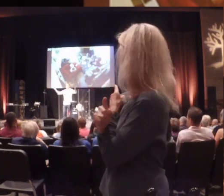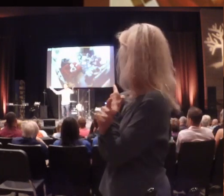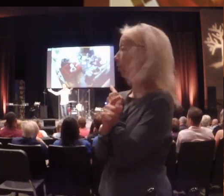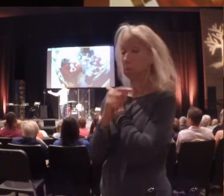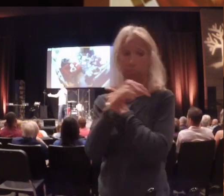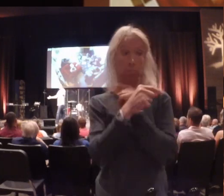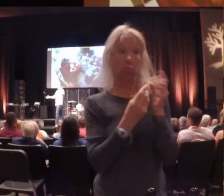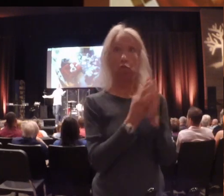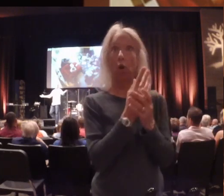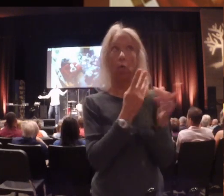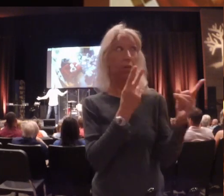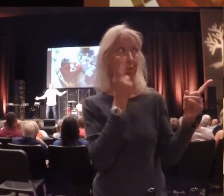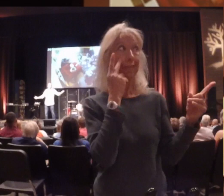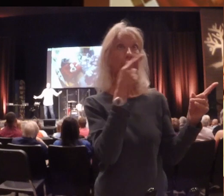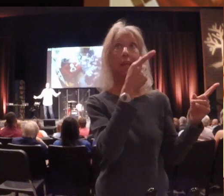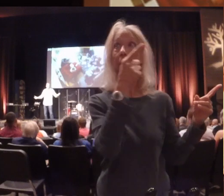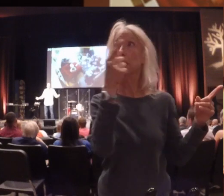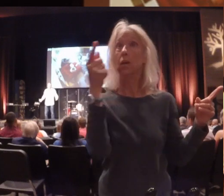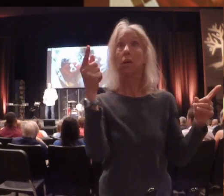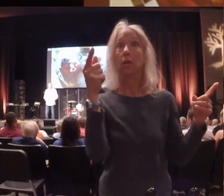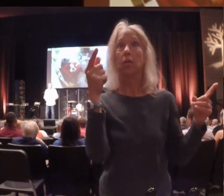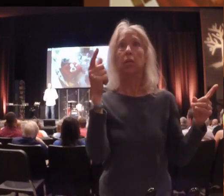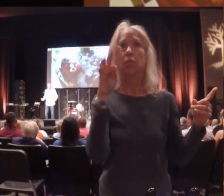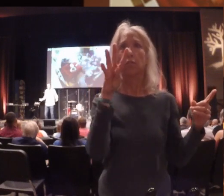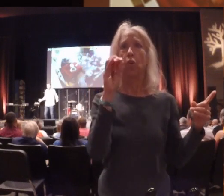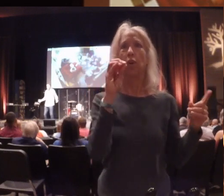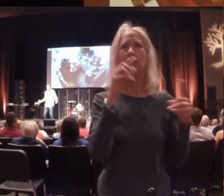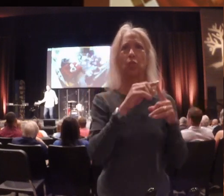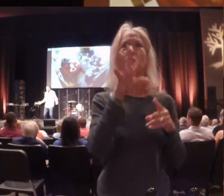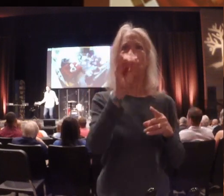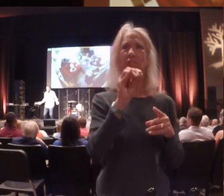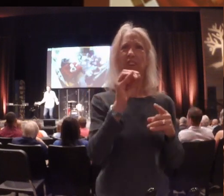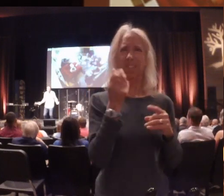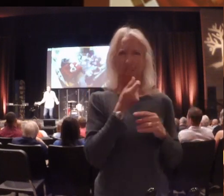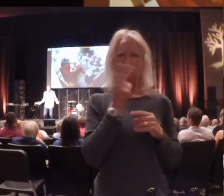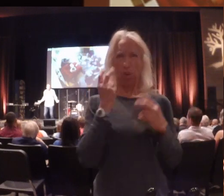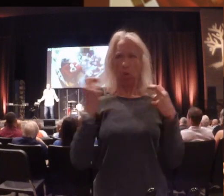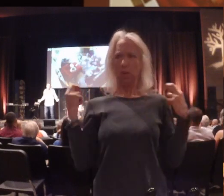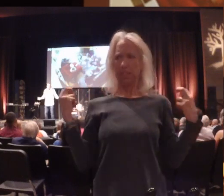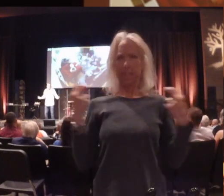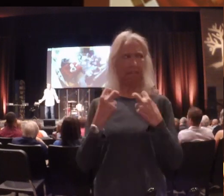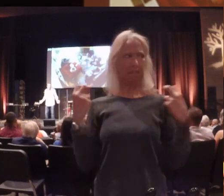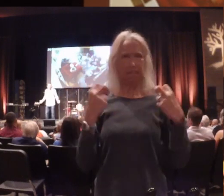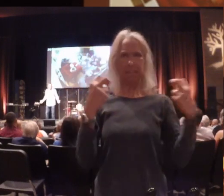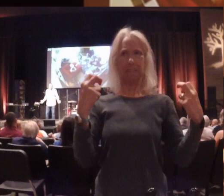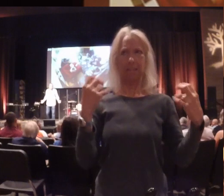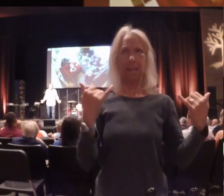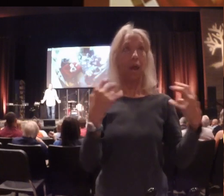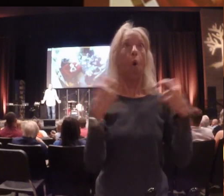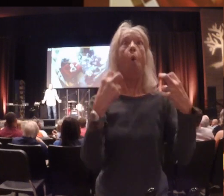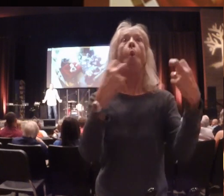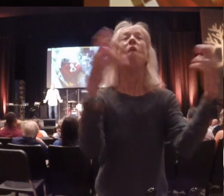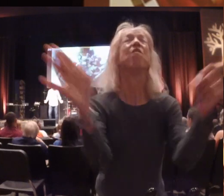they're coming to this place. If you guys just look around, they come into this place, and they're like, how are we going to fill this place up? How are we going to do this? And